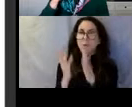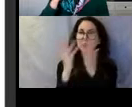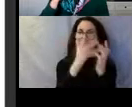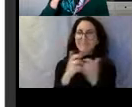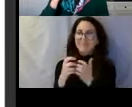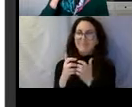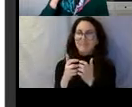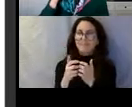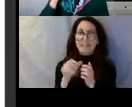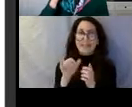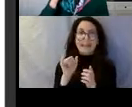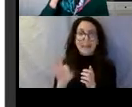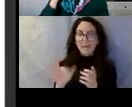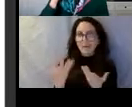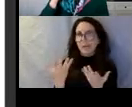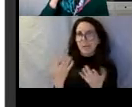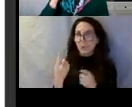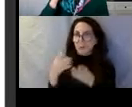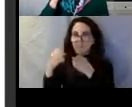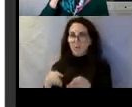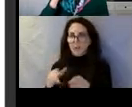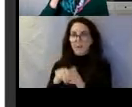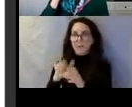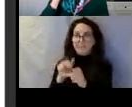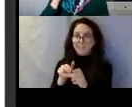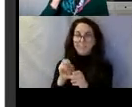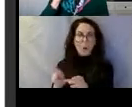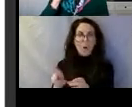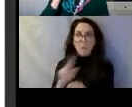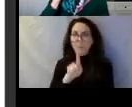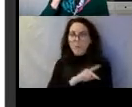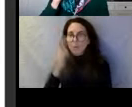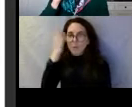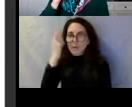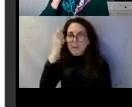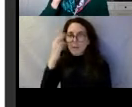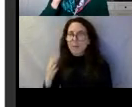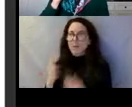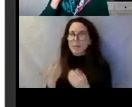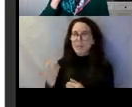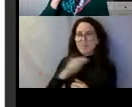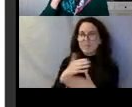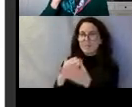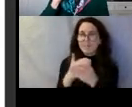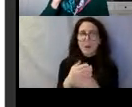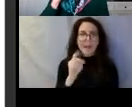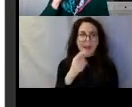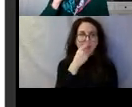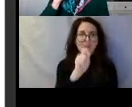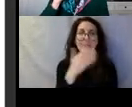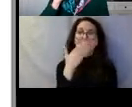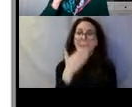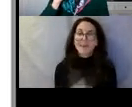know, when someone has to shift out for whatever life reason that exists. Okay, I will stop there. Thank you.